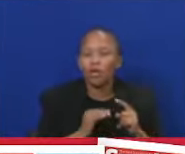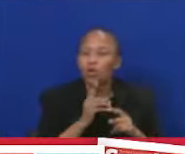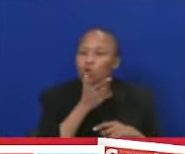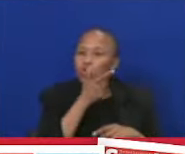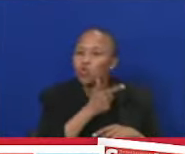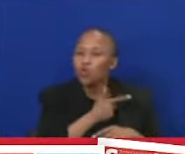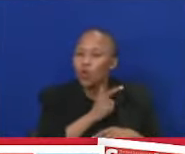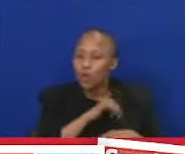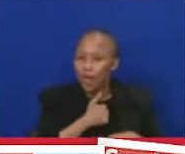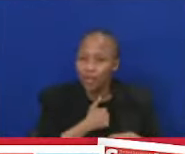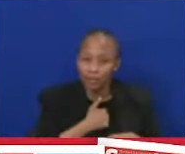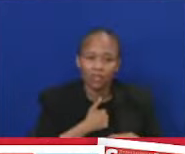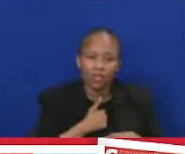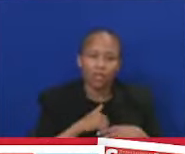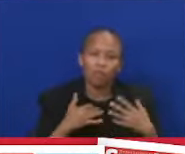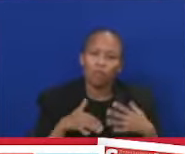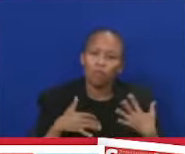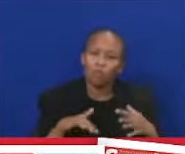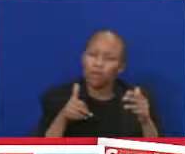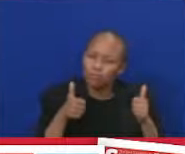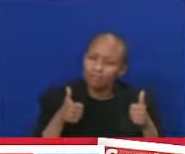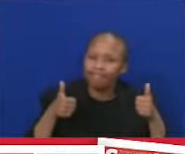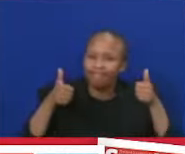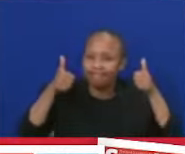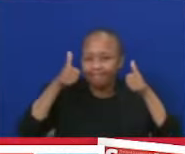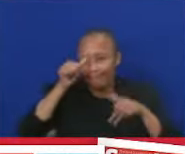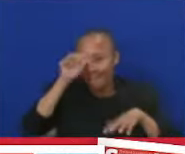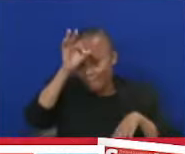senior police officials within the SAPS,